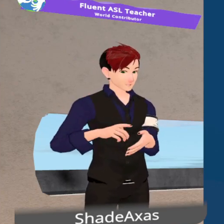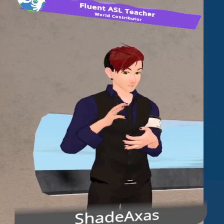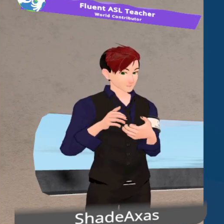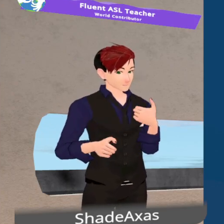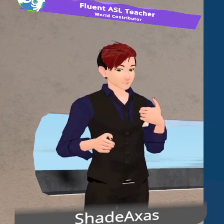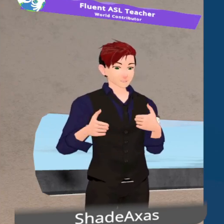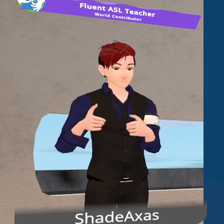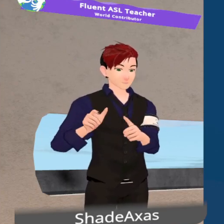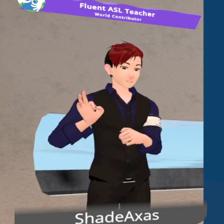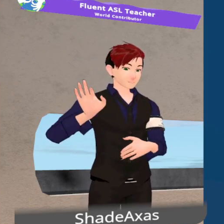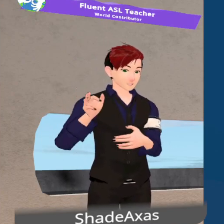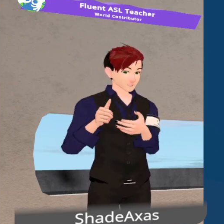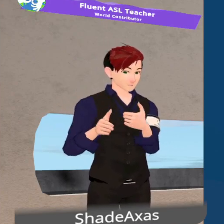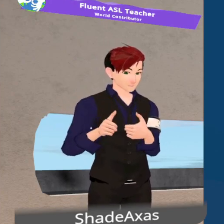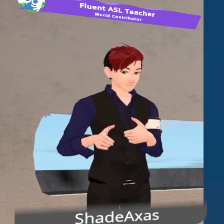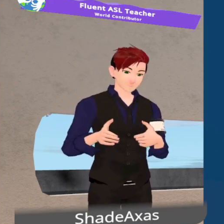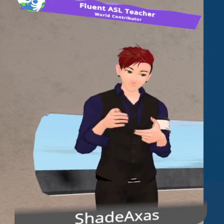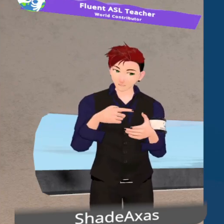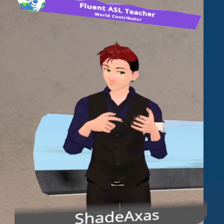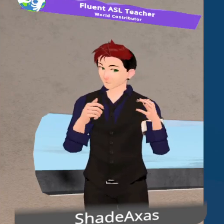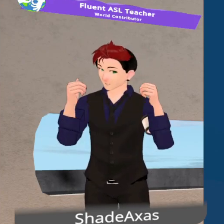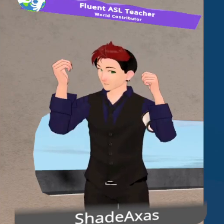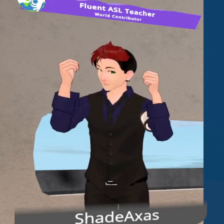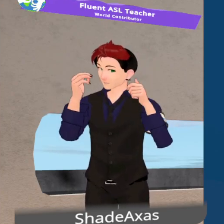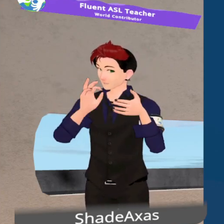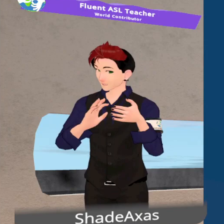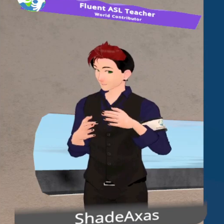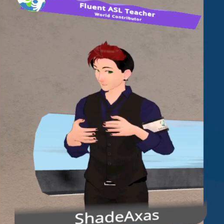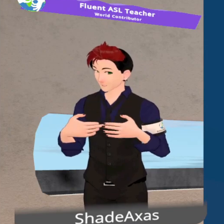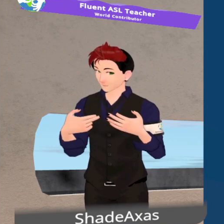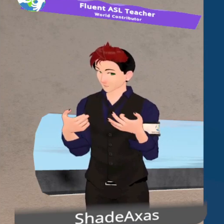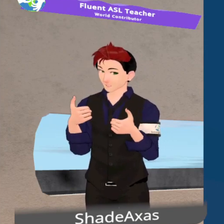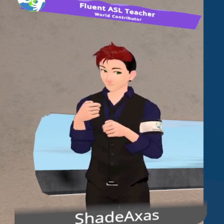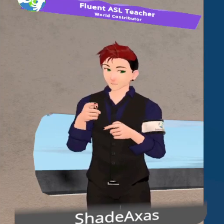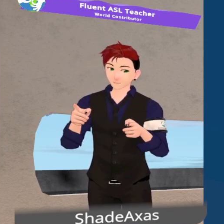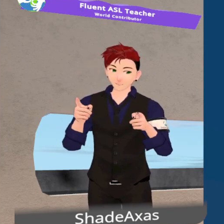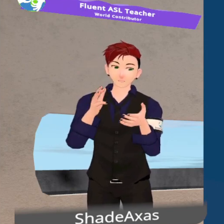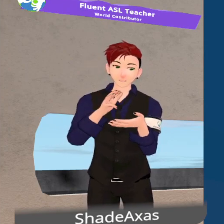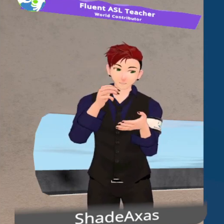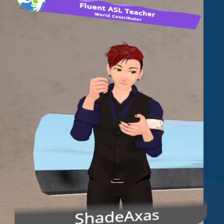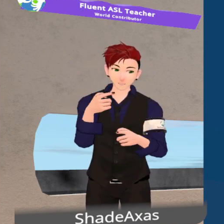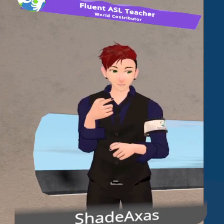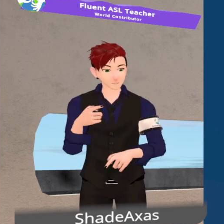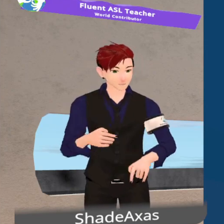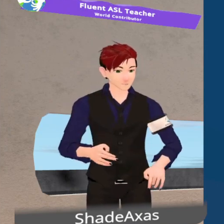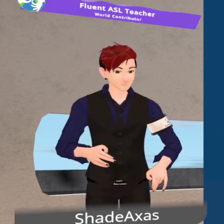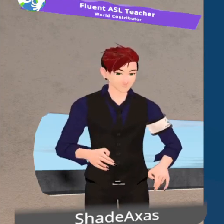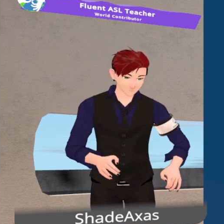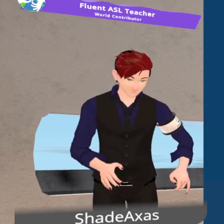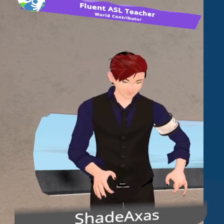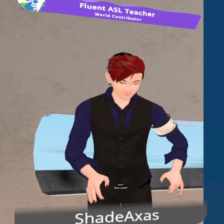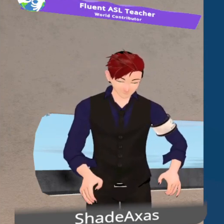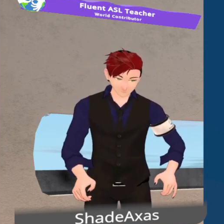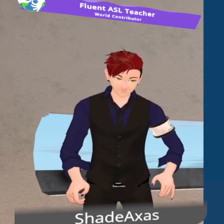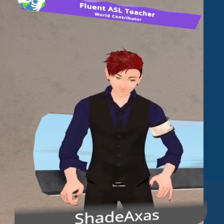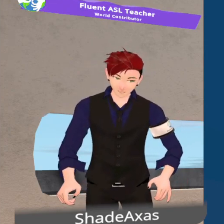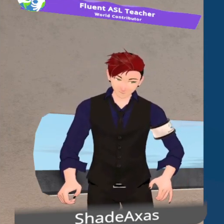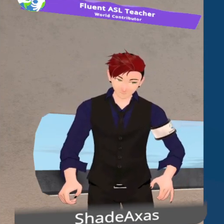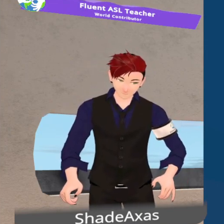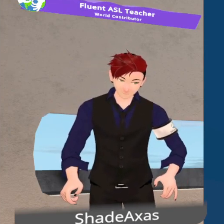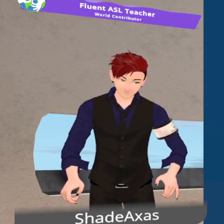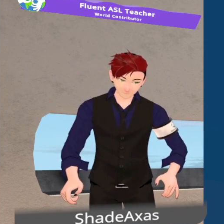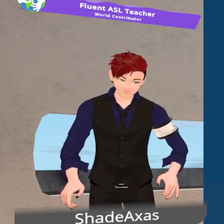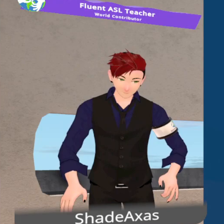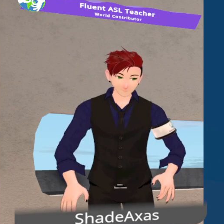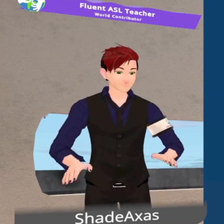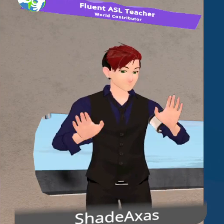We're not trying to be mean, we're just trying to help fix, because we are a teaching community. We want to make sure that you guys learn correctly.